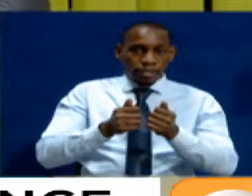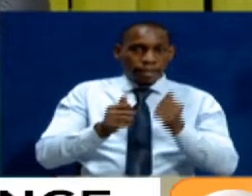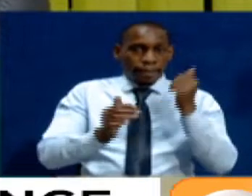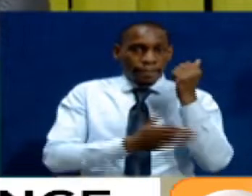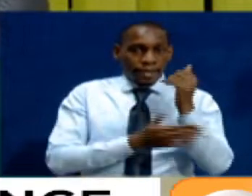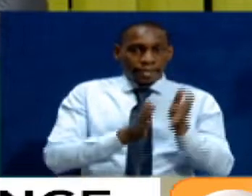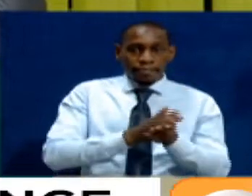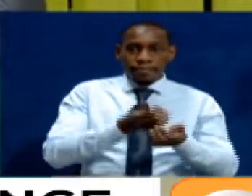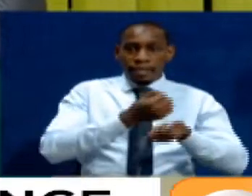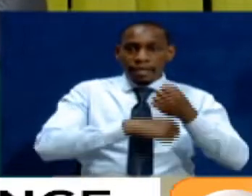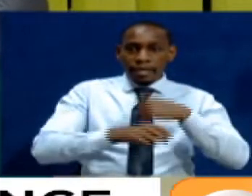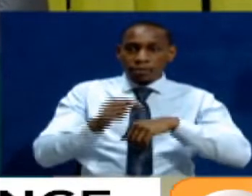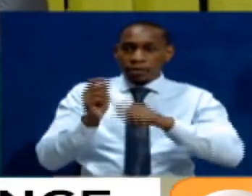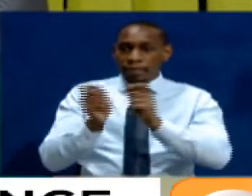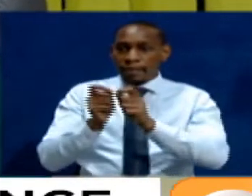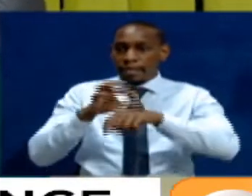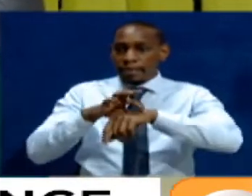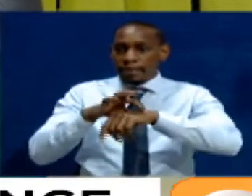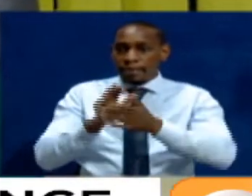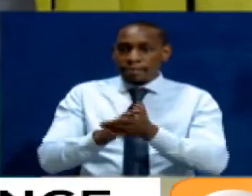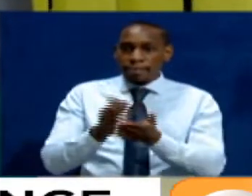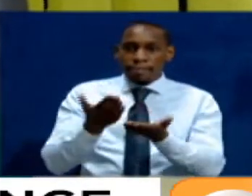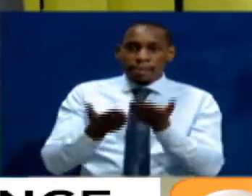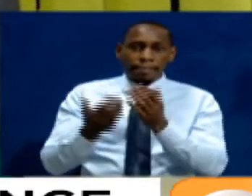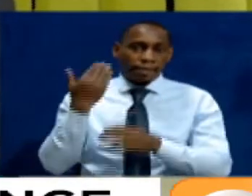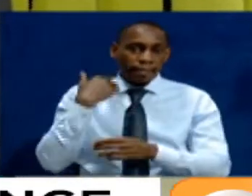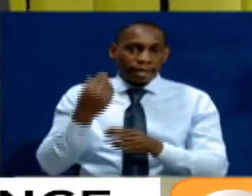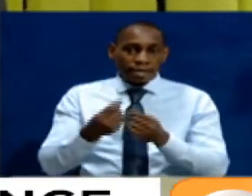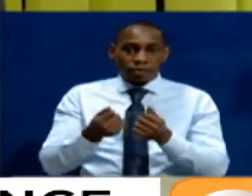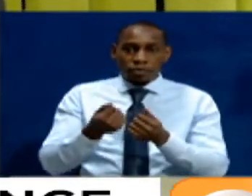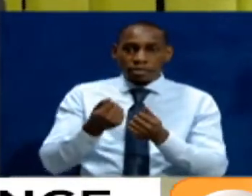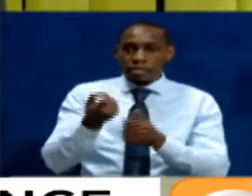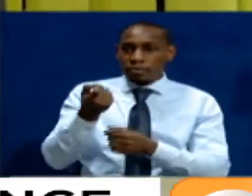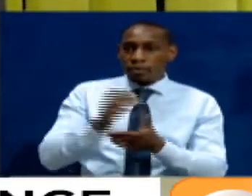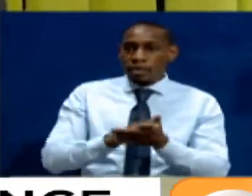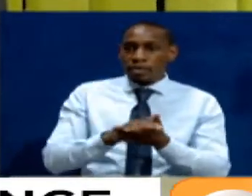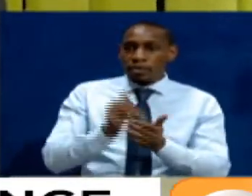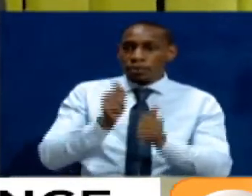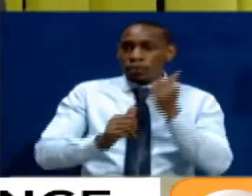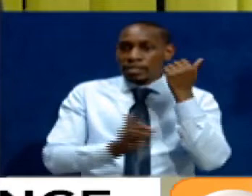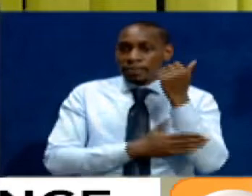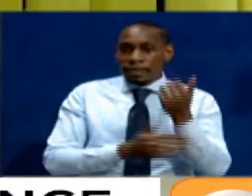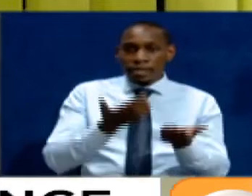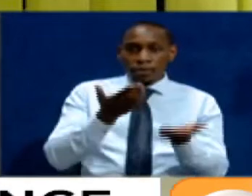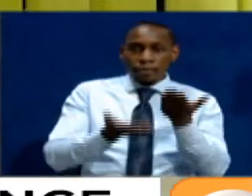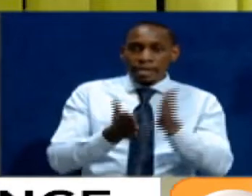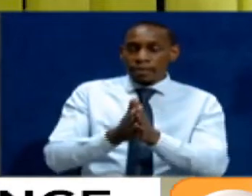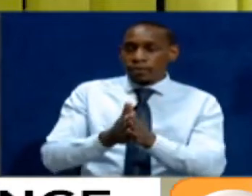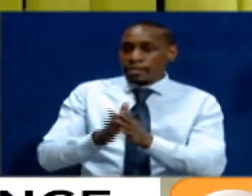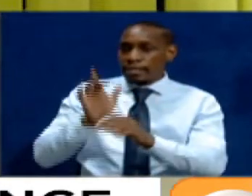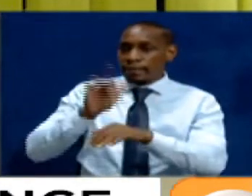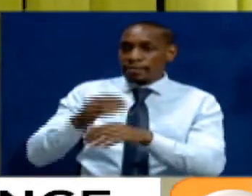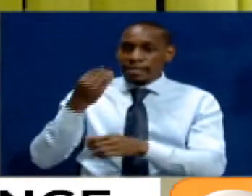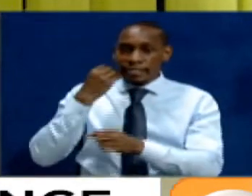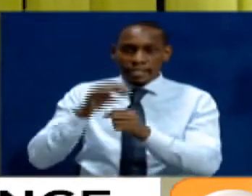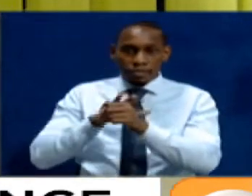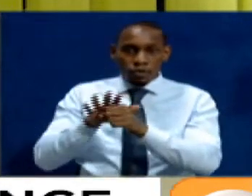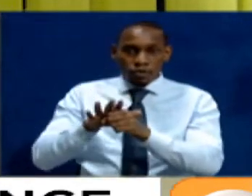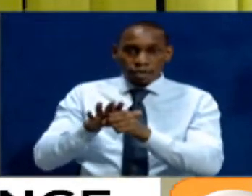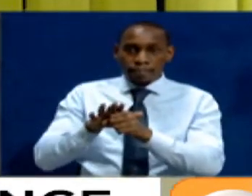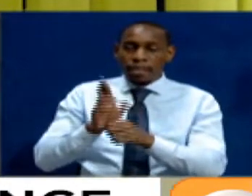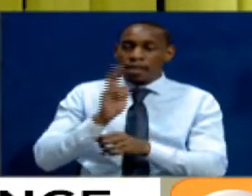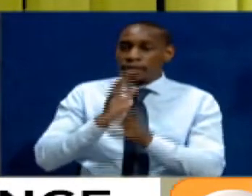skin or joint pains or a little blood clot, which is worse, that or the complications of this disease